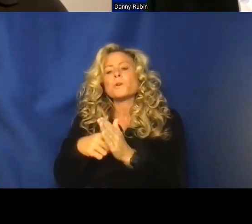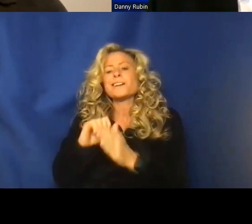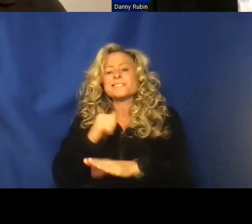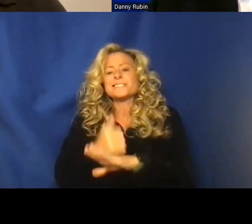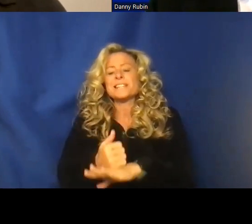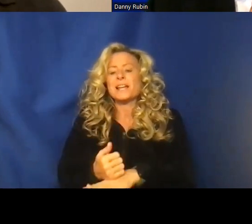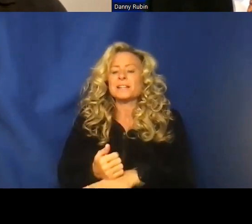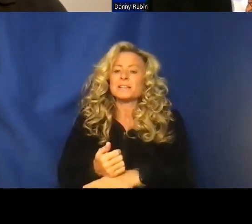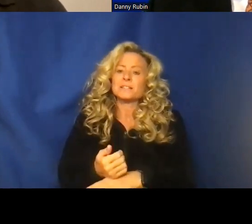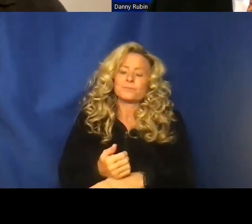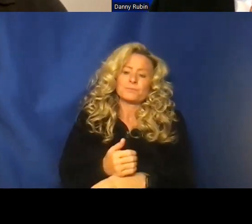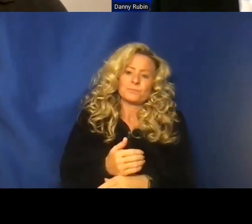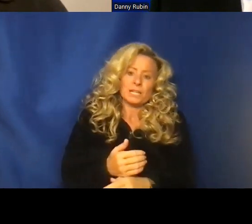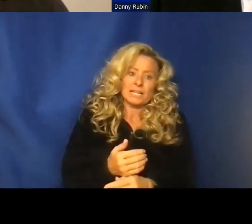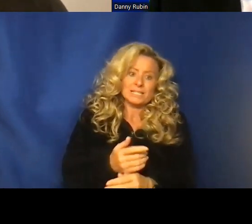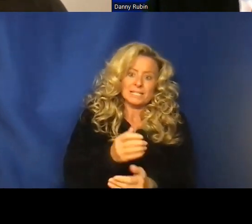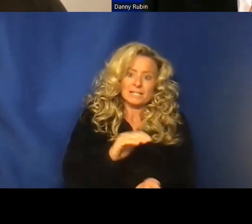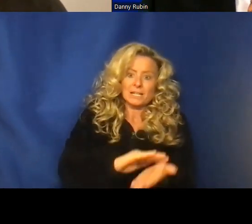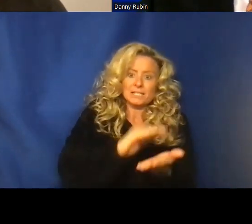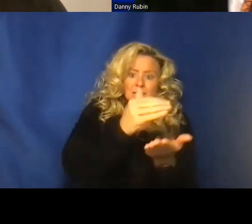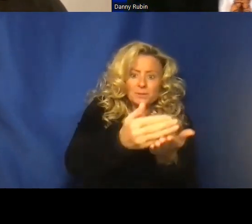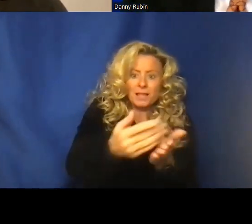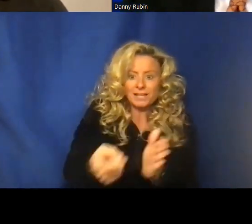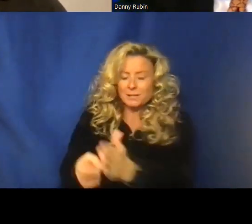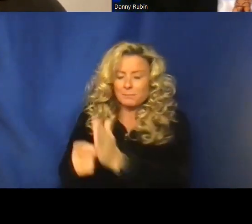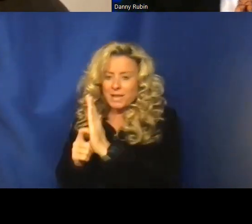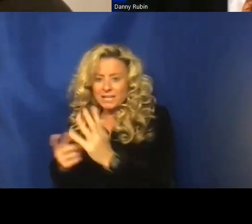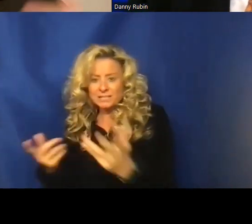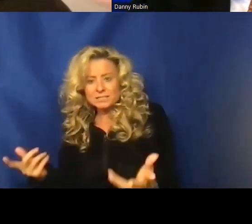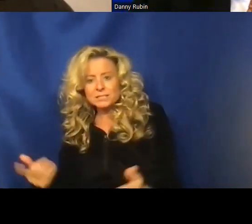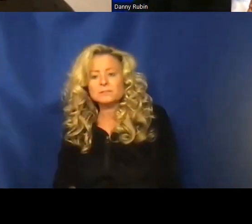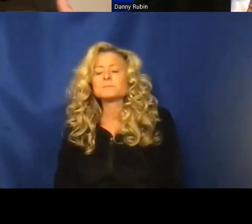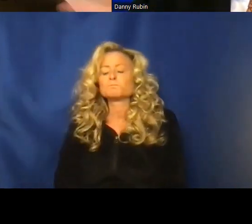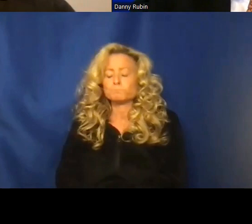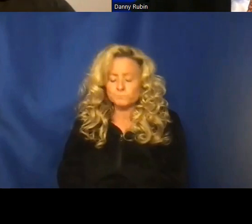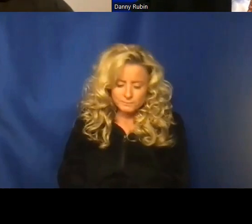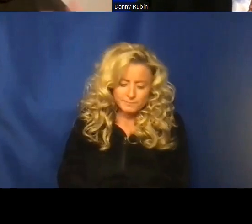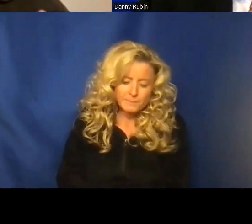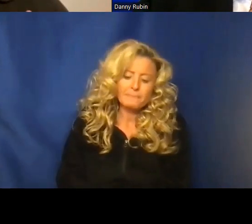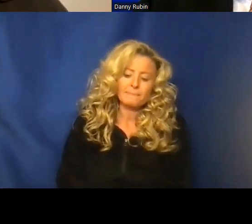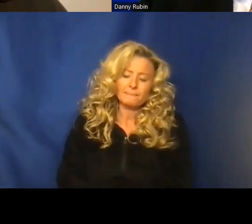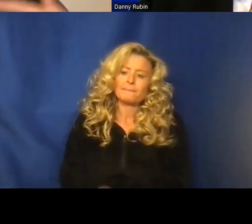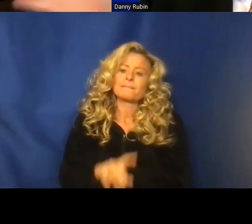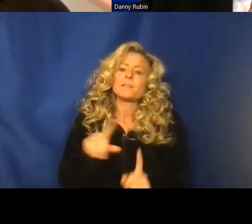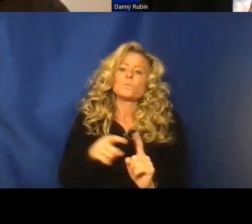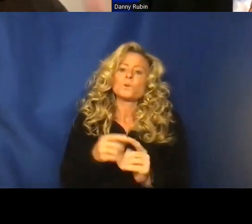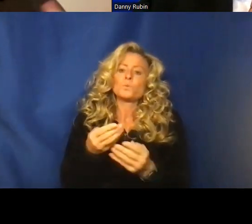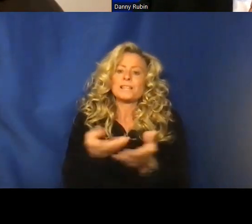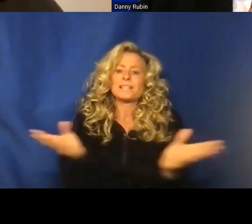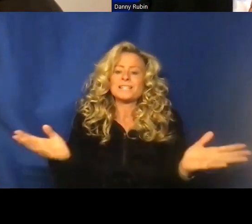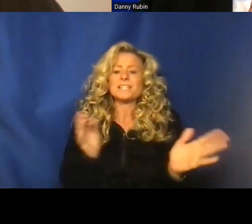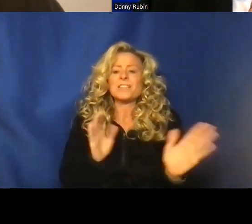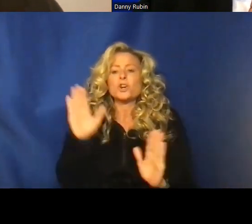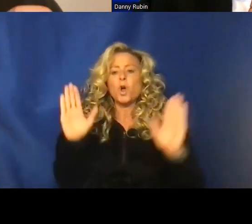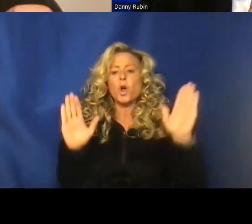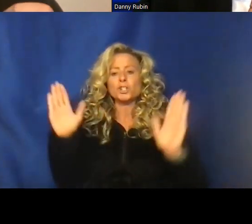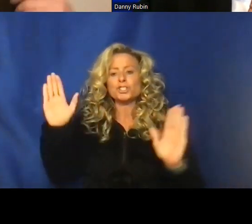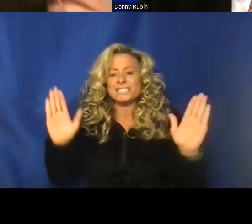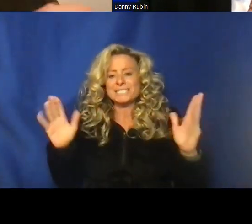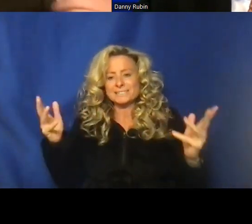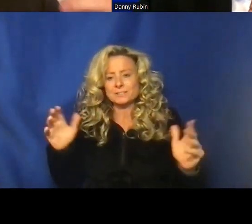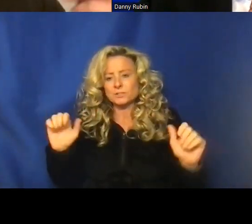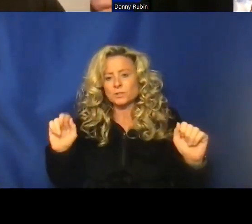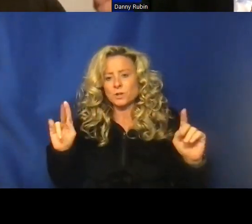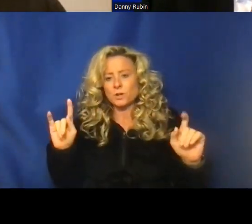just in a digital framework? Yeah. So when we list the cards, we auction them. And so they're auctioned. And so